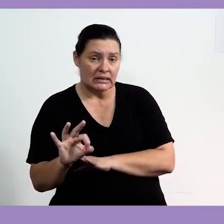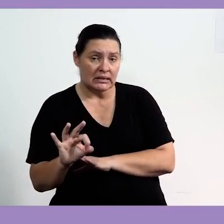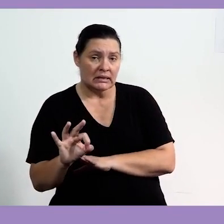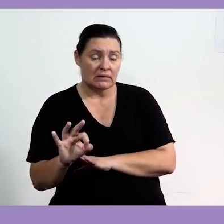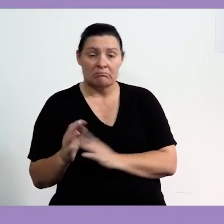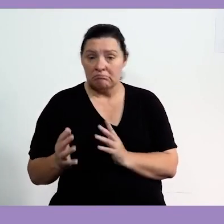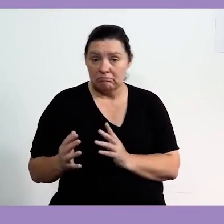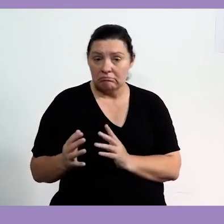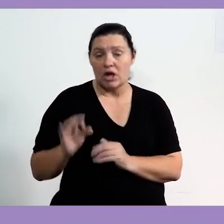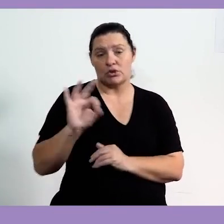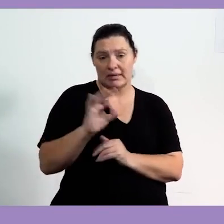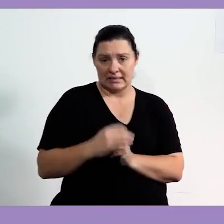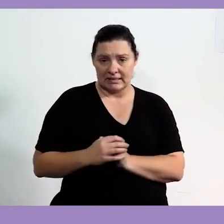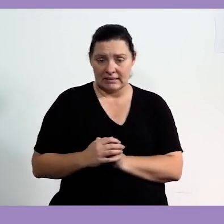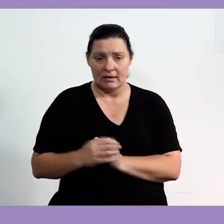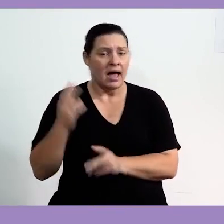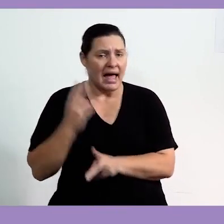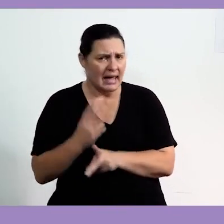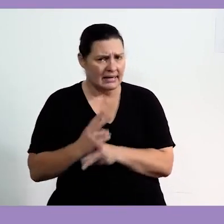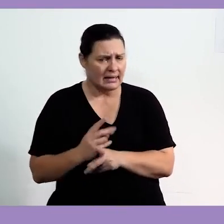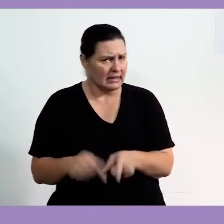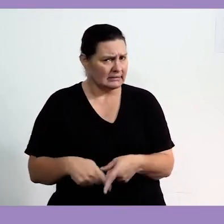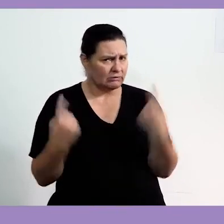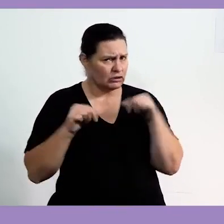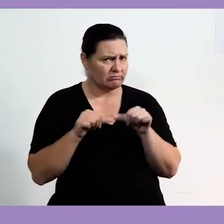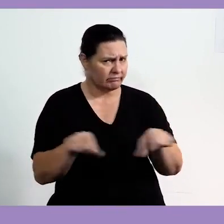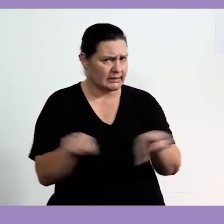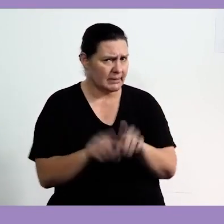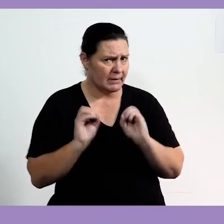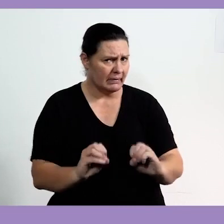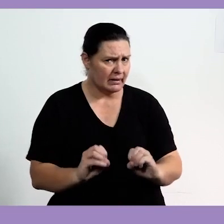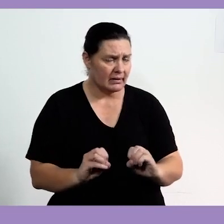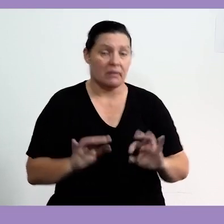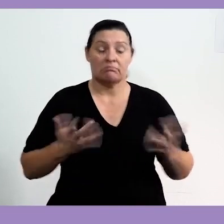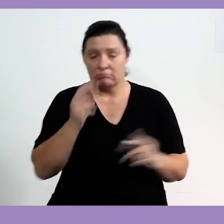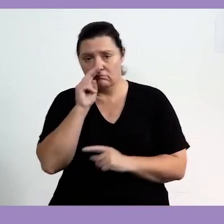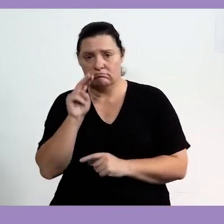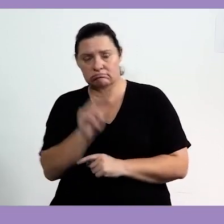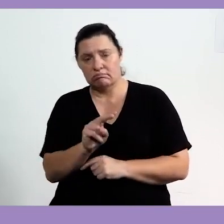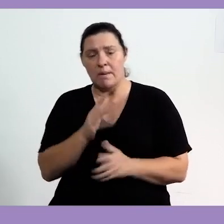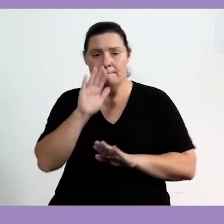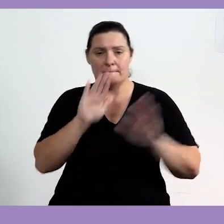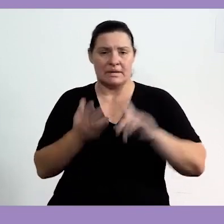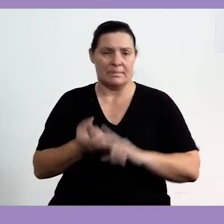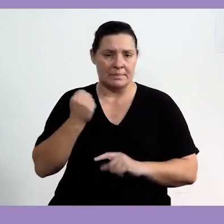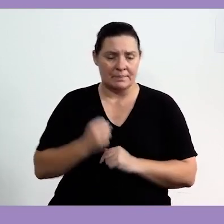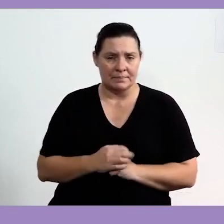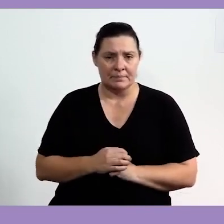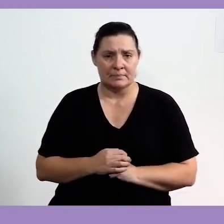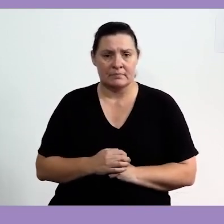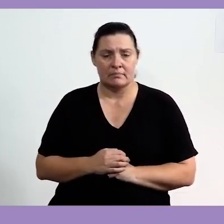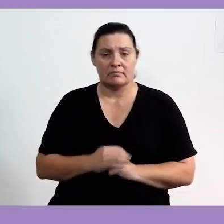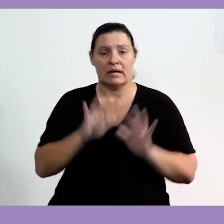3 would be 3. Again, the difference is not constant, but let's see if we can find a pattern